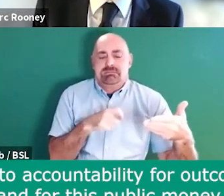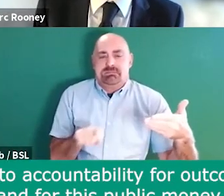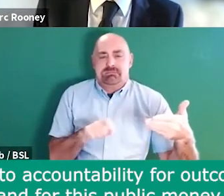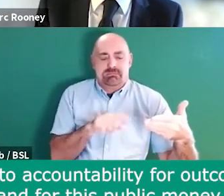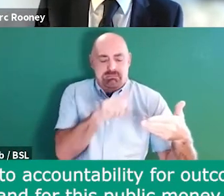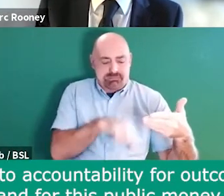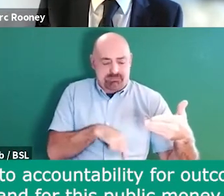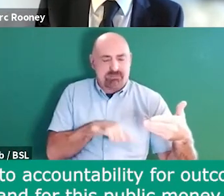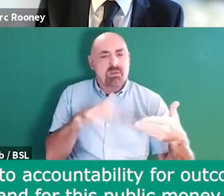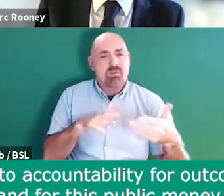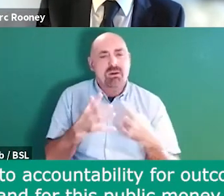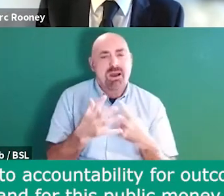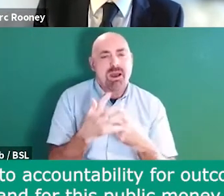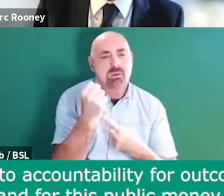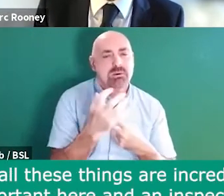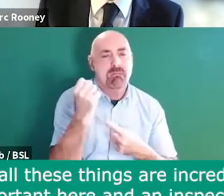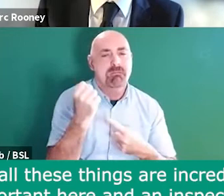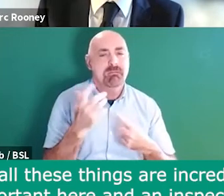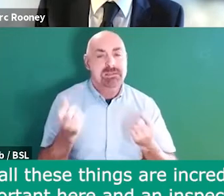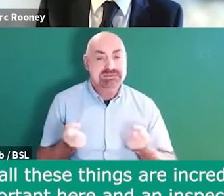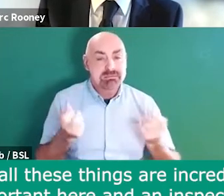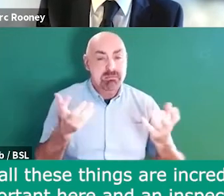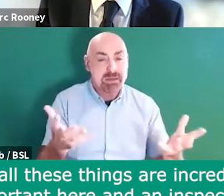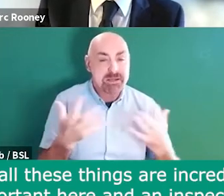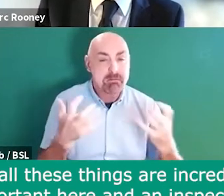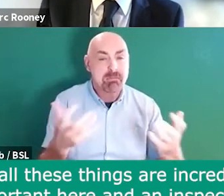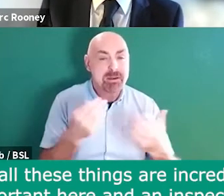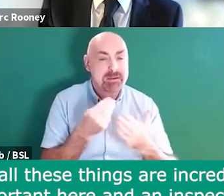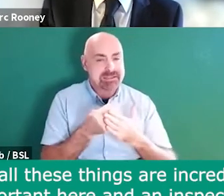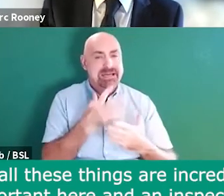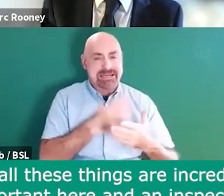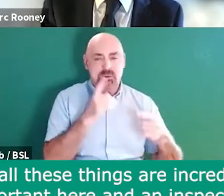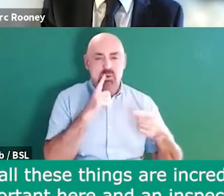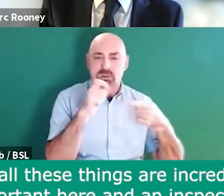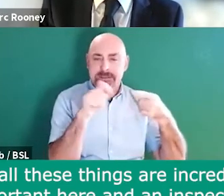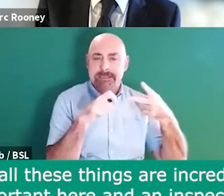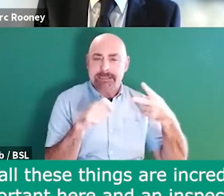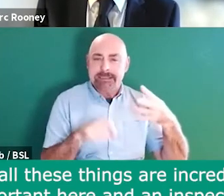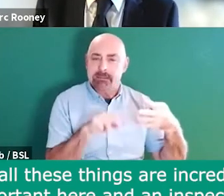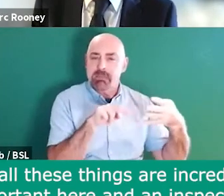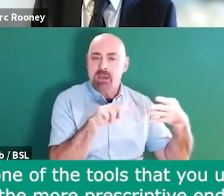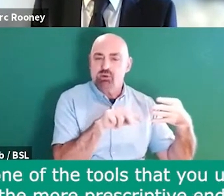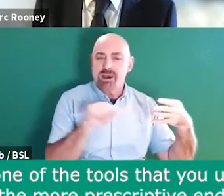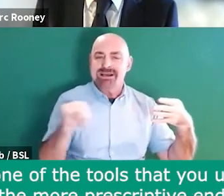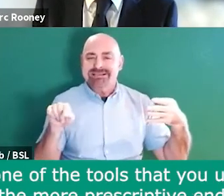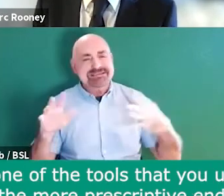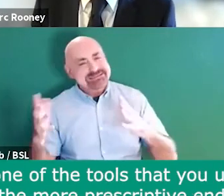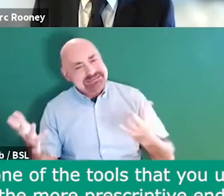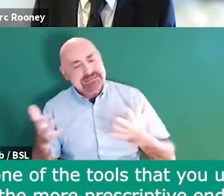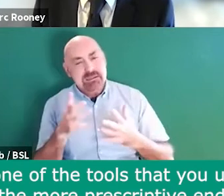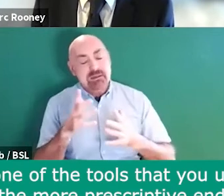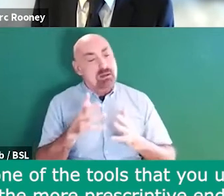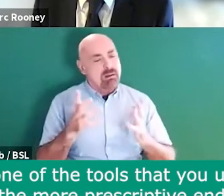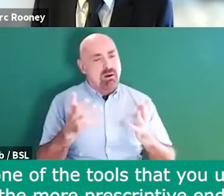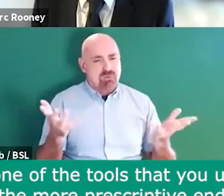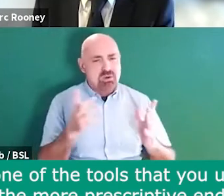for outcomes and for this public money, and all of these things are incredibly important here. And inspection is one of the tools that